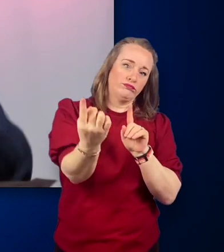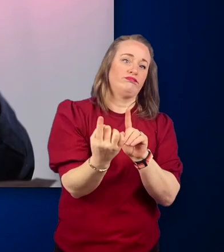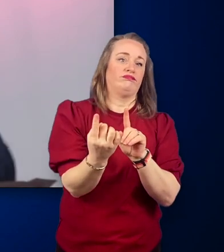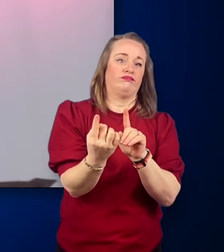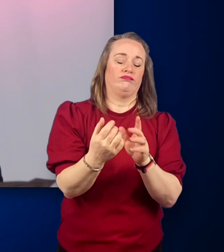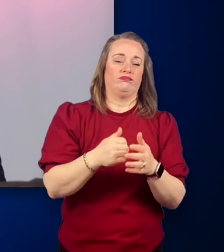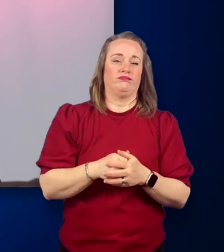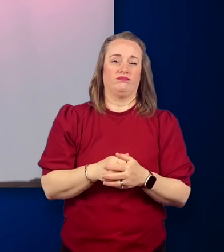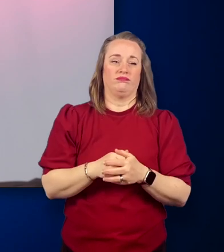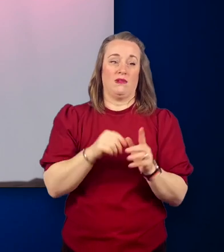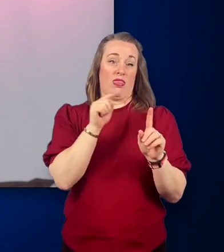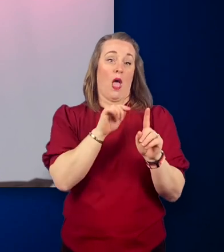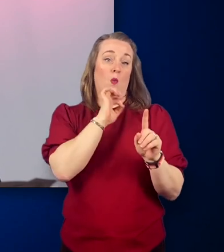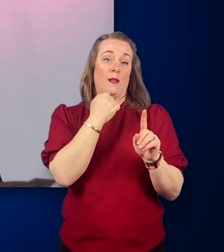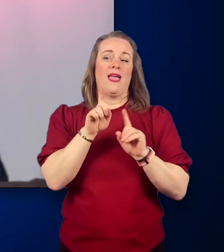that's a follower.